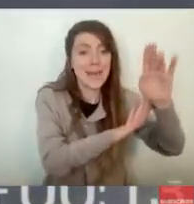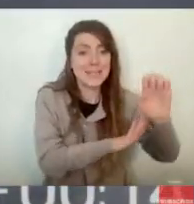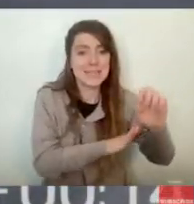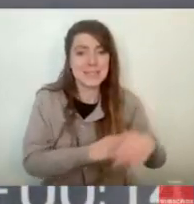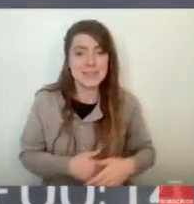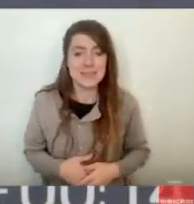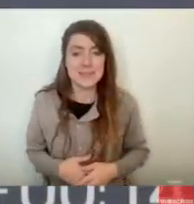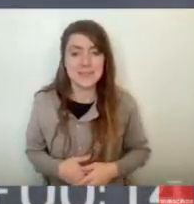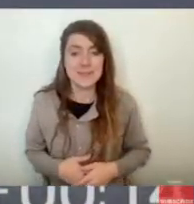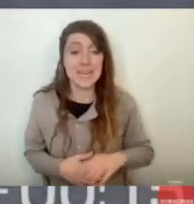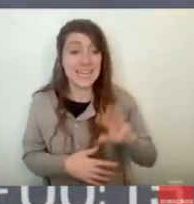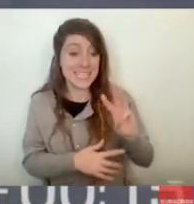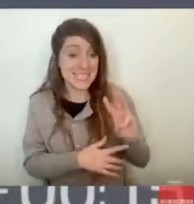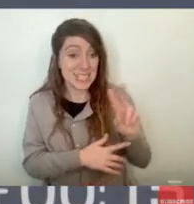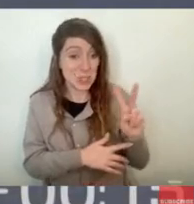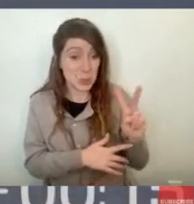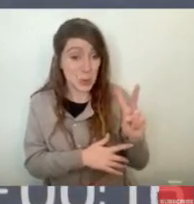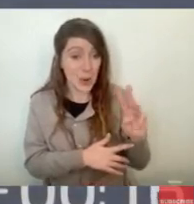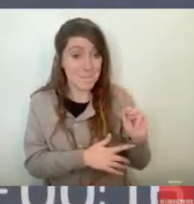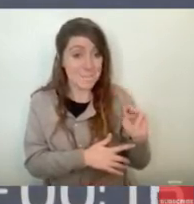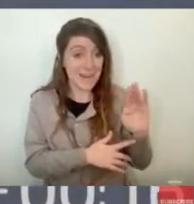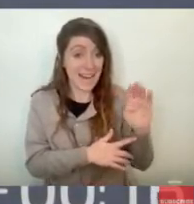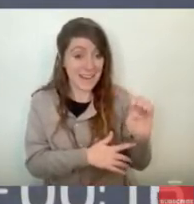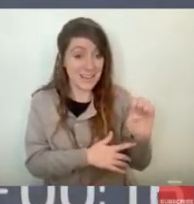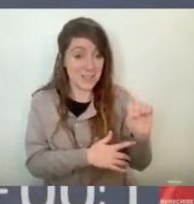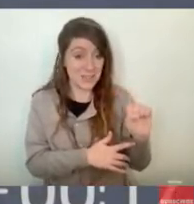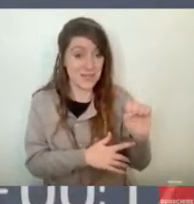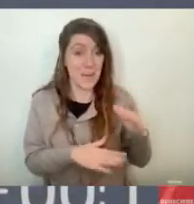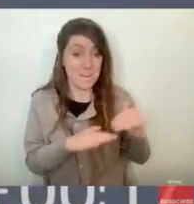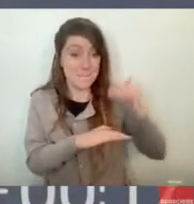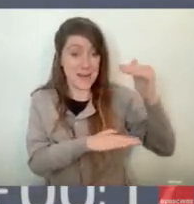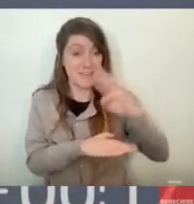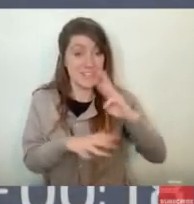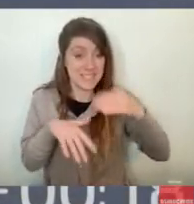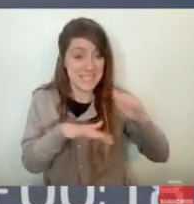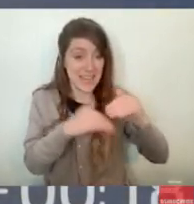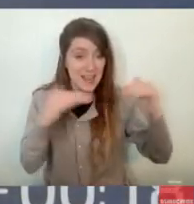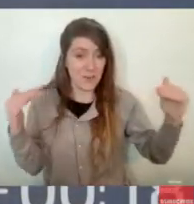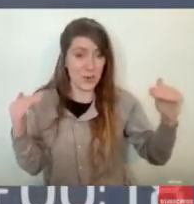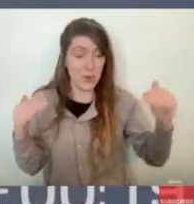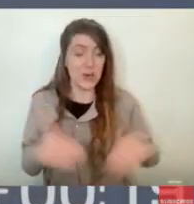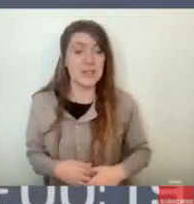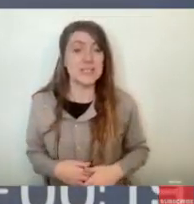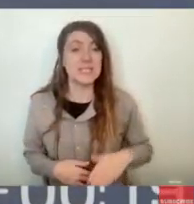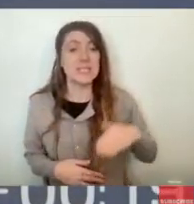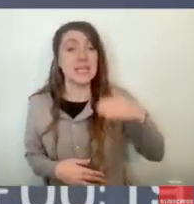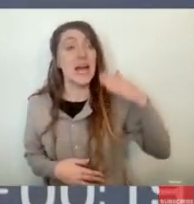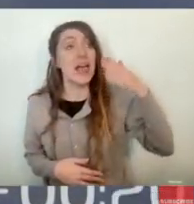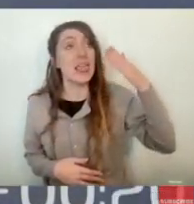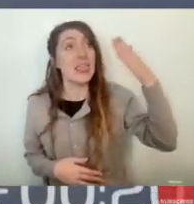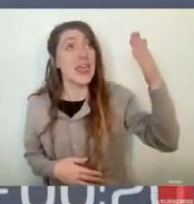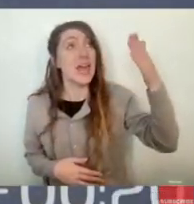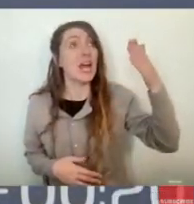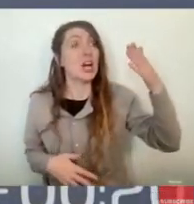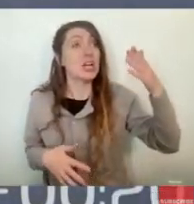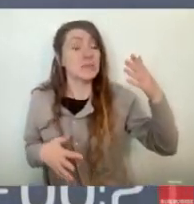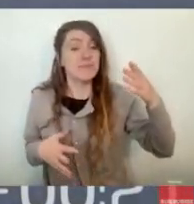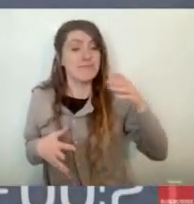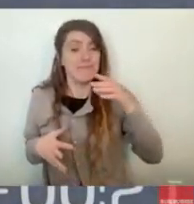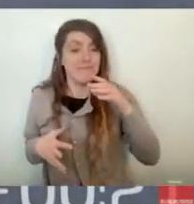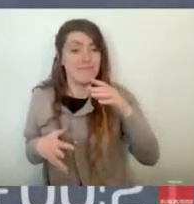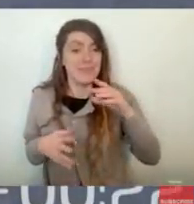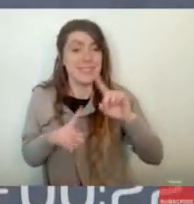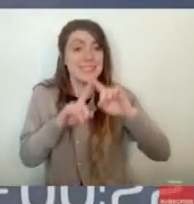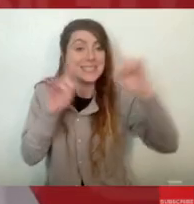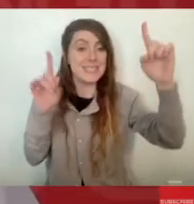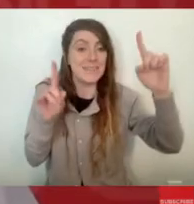62 miles above sea level. That's where the crew will experience a few minutes of microgravity, not to mention tremendous views of Earth before